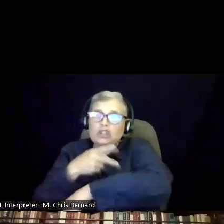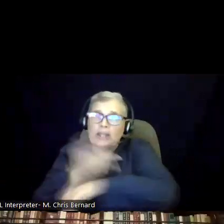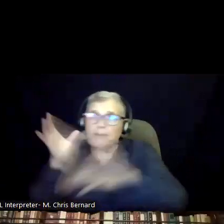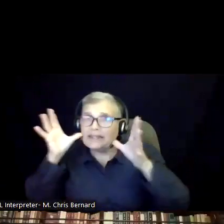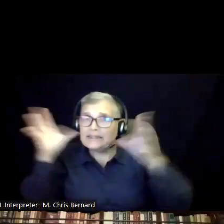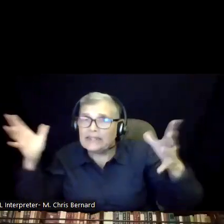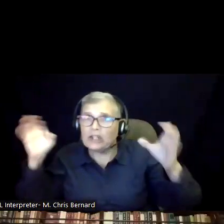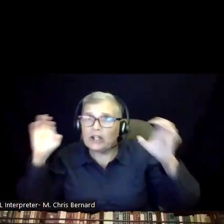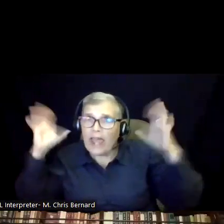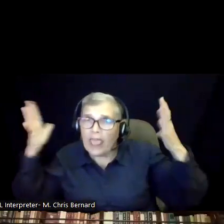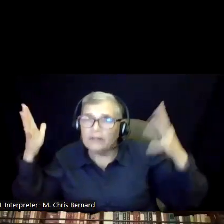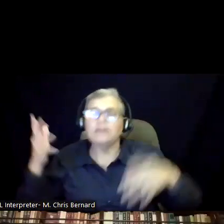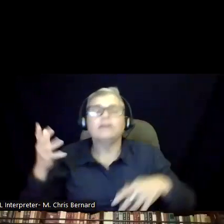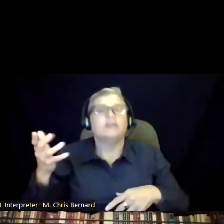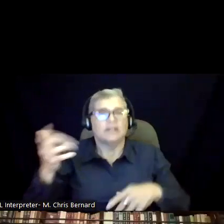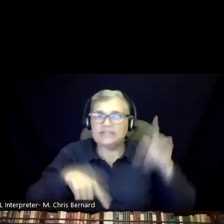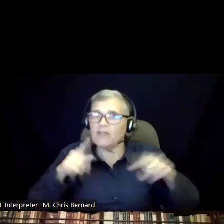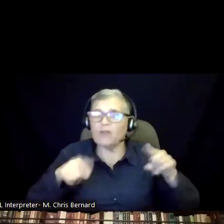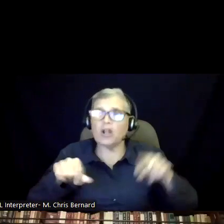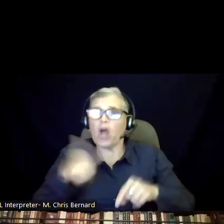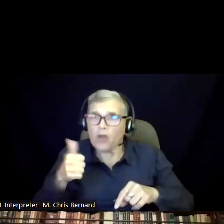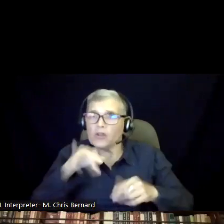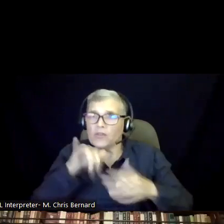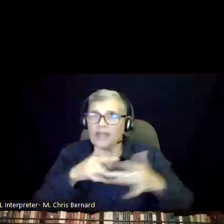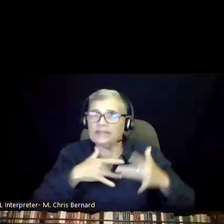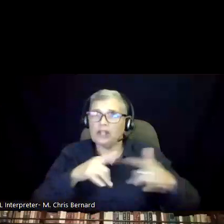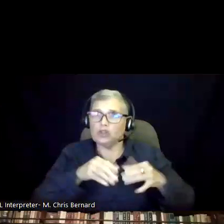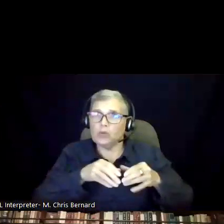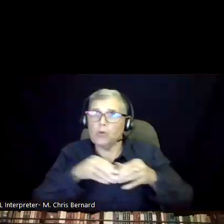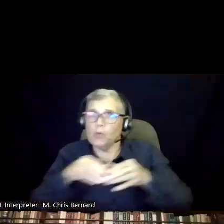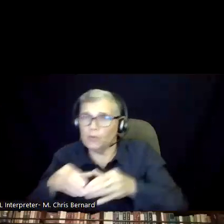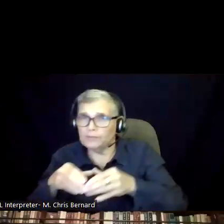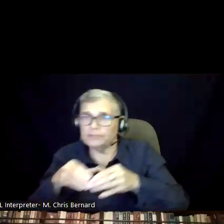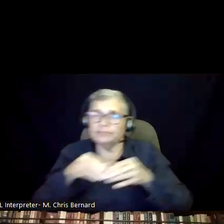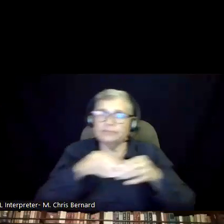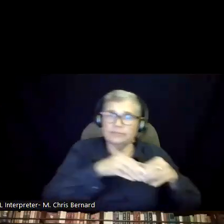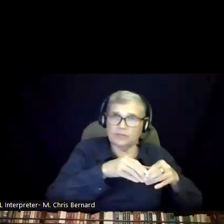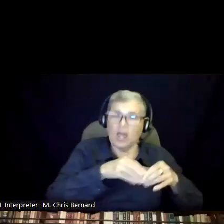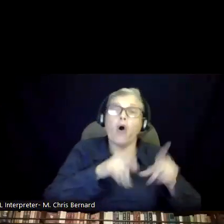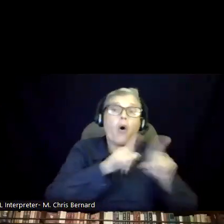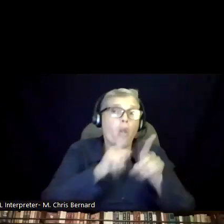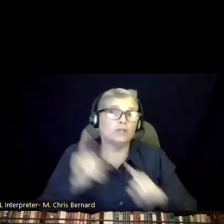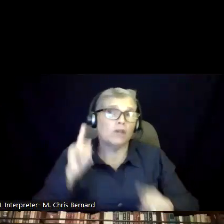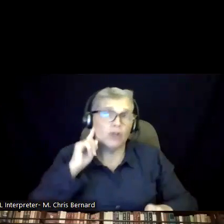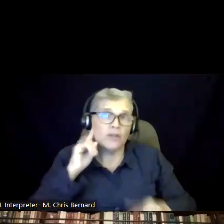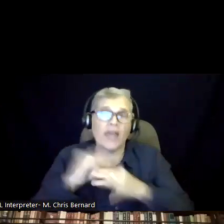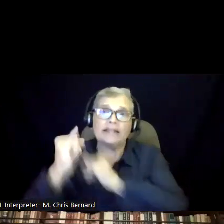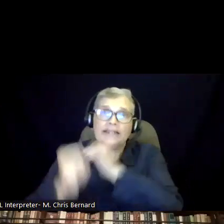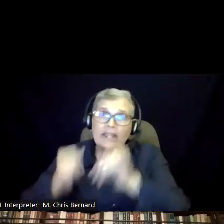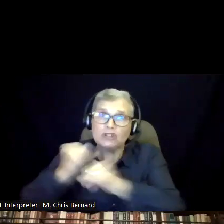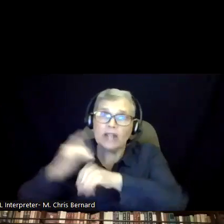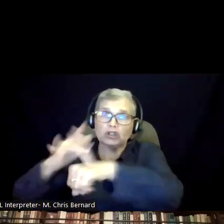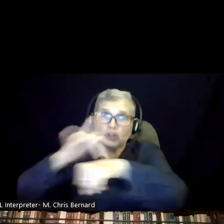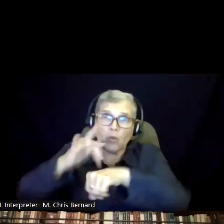ungulates that cross boundaries. And I've heard tell as well that international resource could